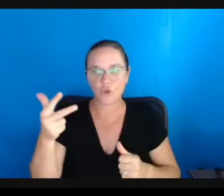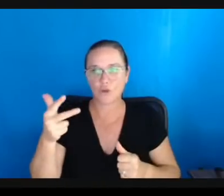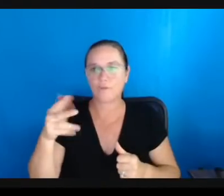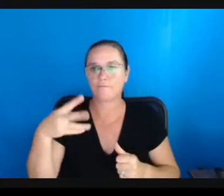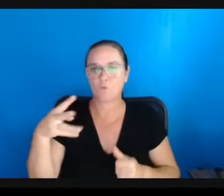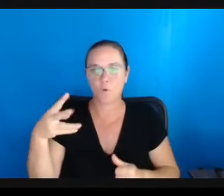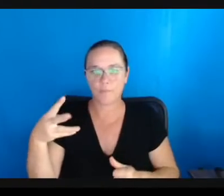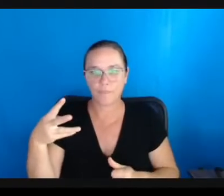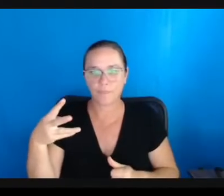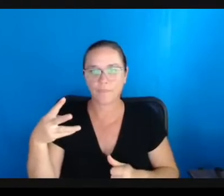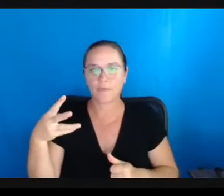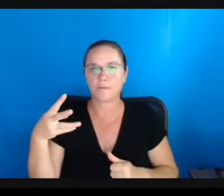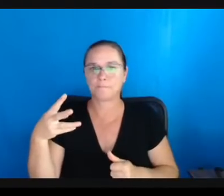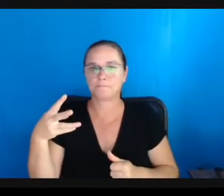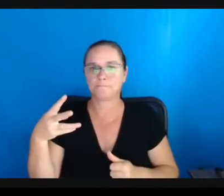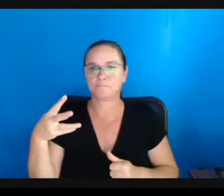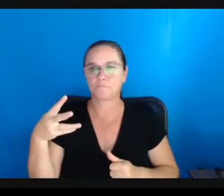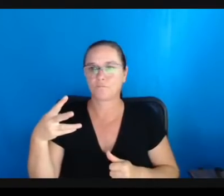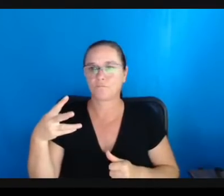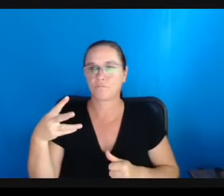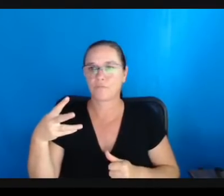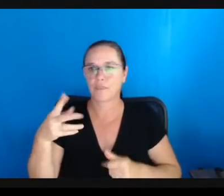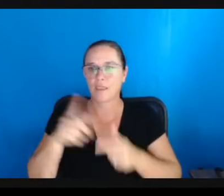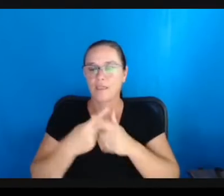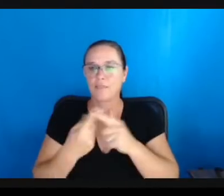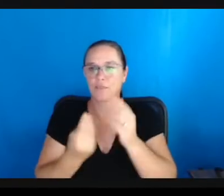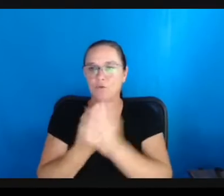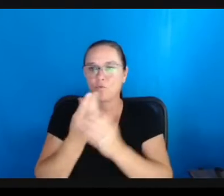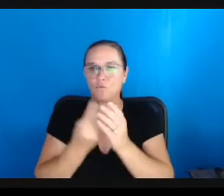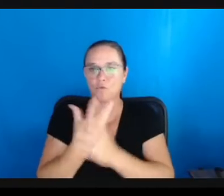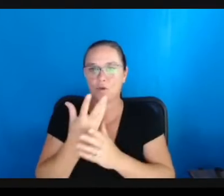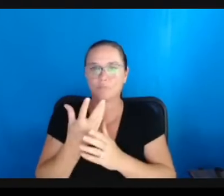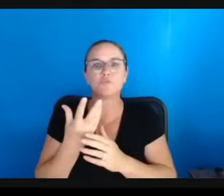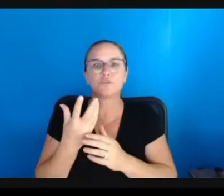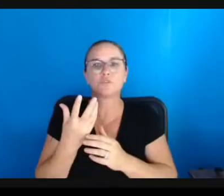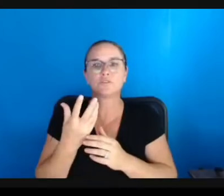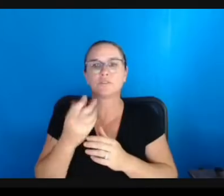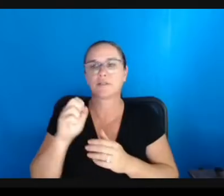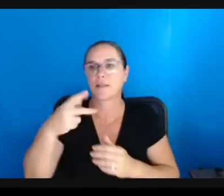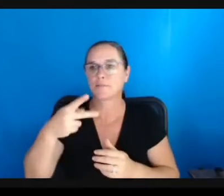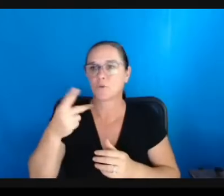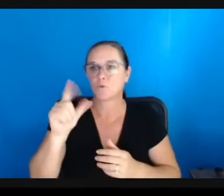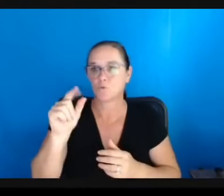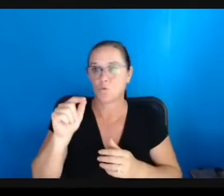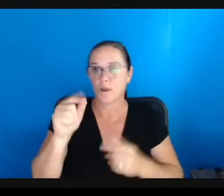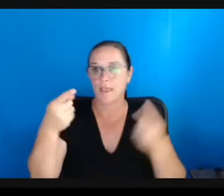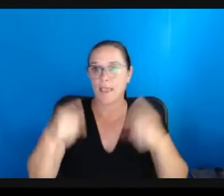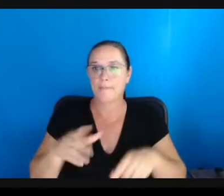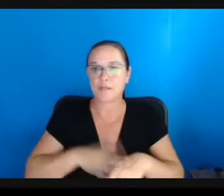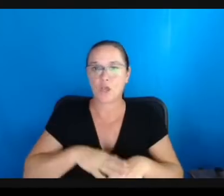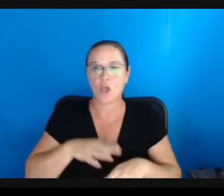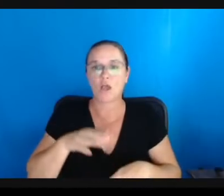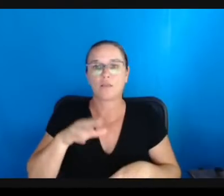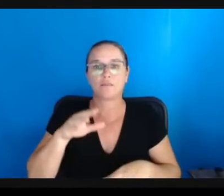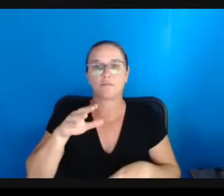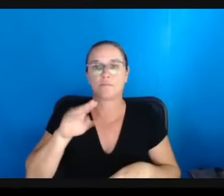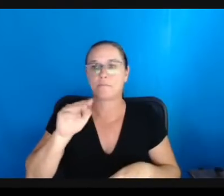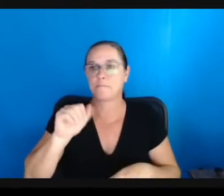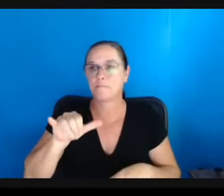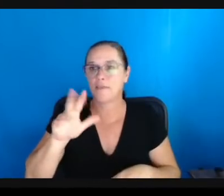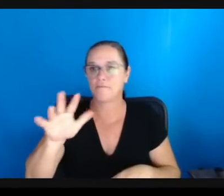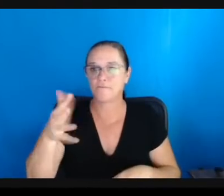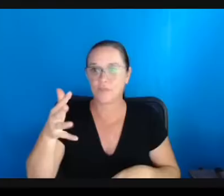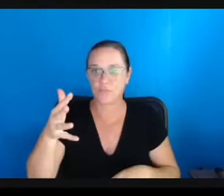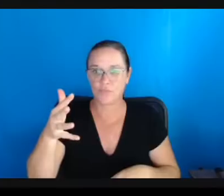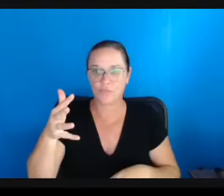4th, and our eruption episode 20 happened on the 5th. And actually, we might